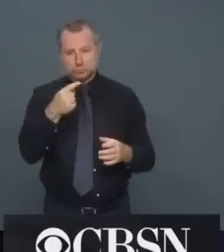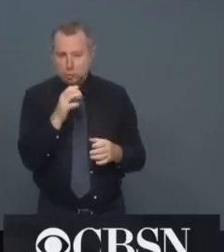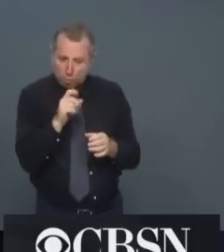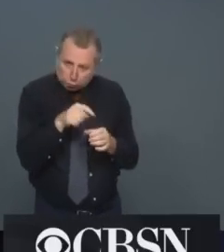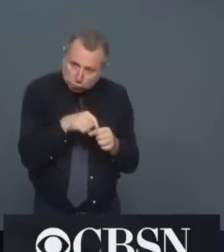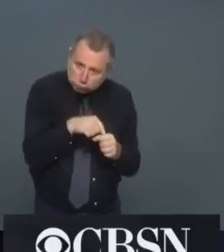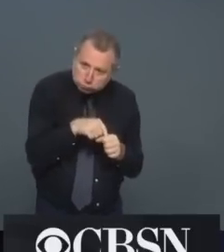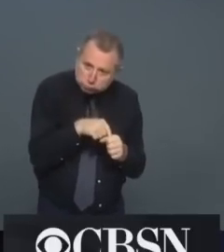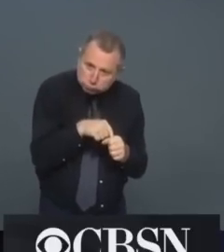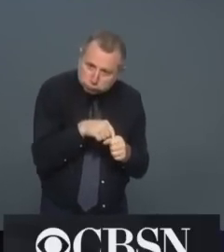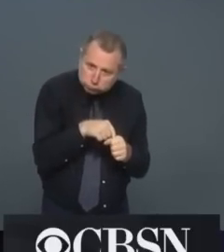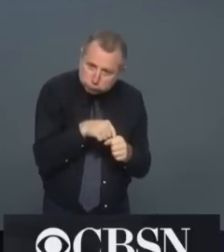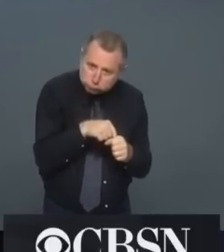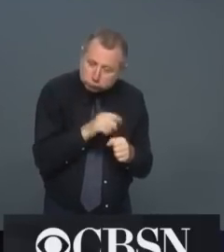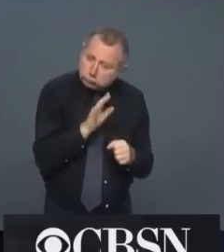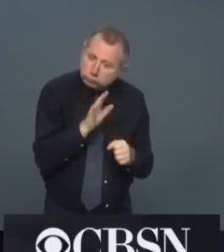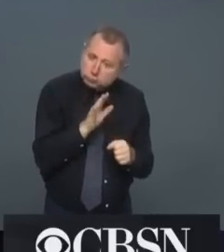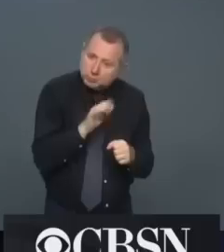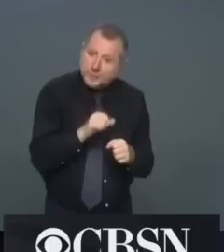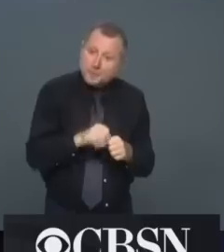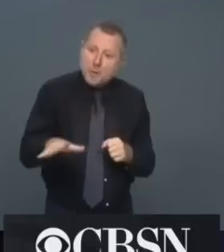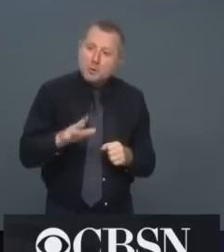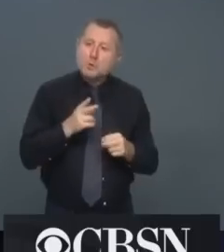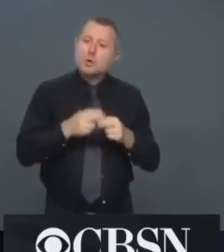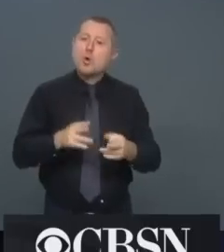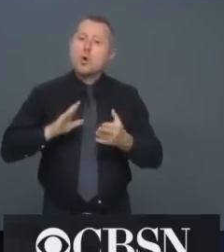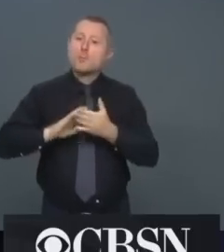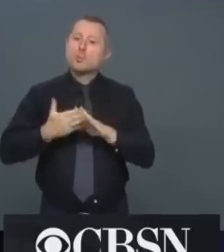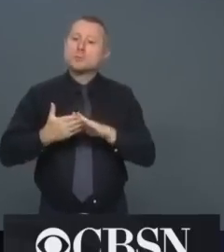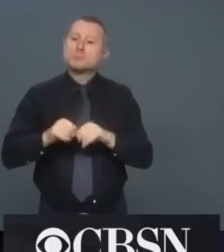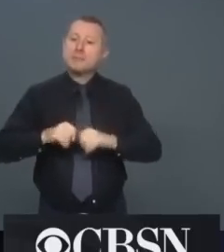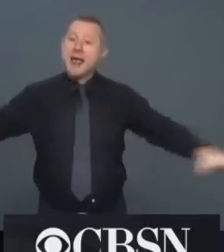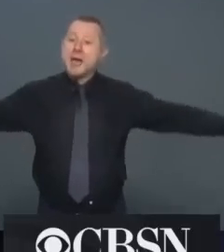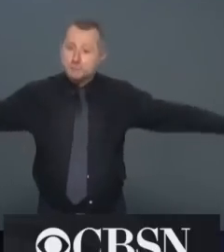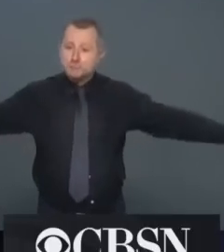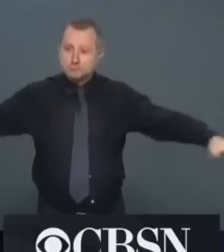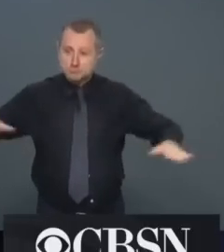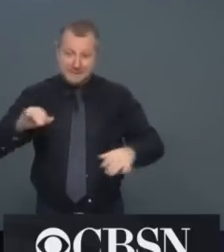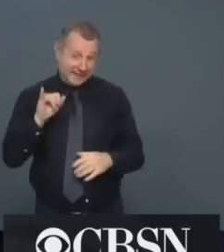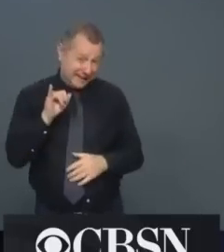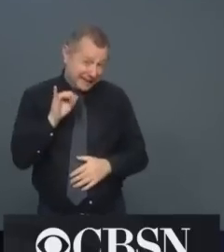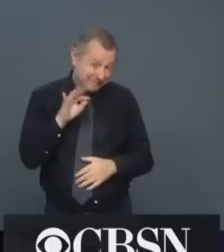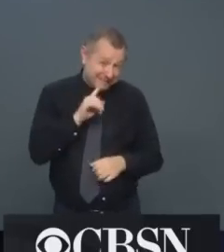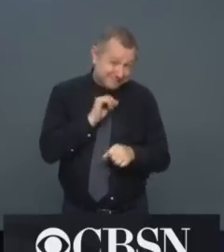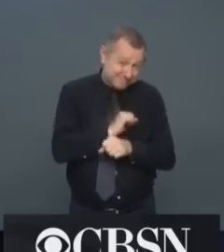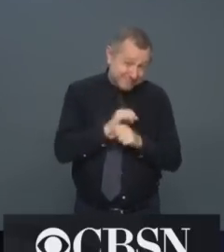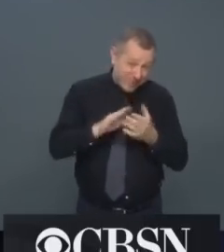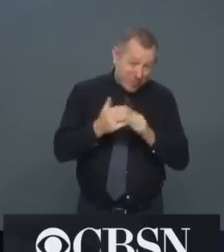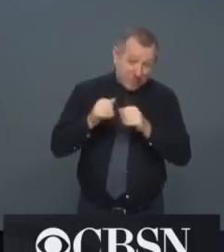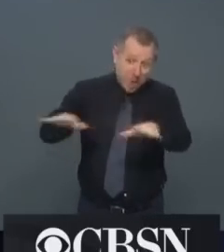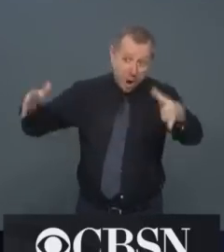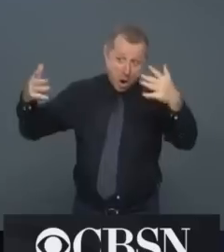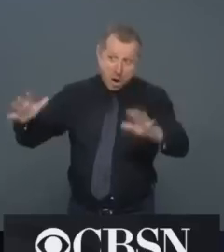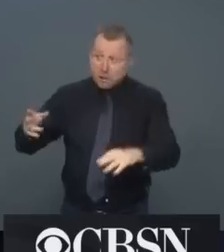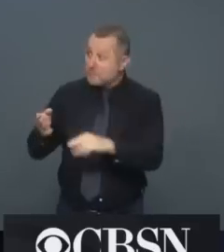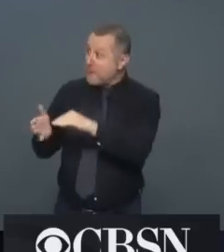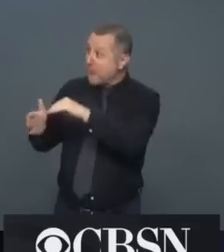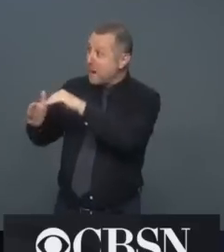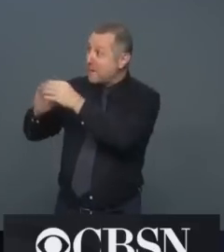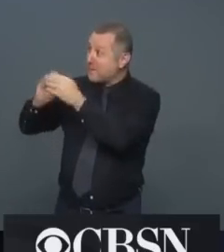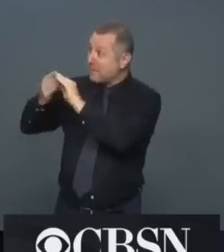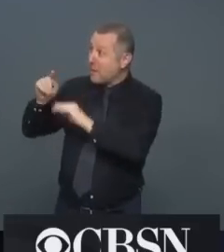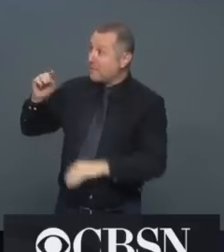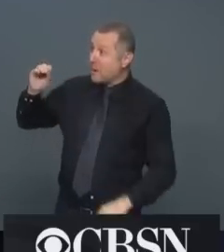is now community spread, right? And if the community spread number went up, then it would